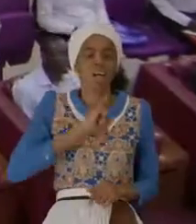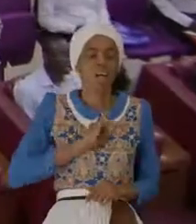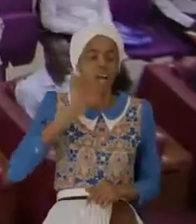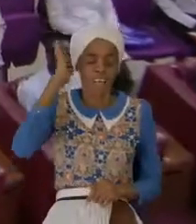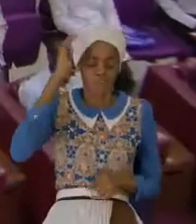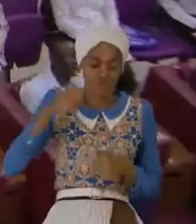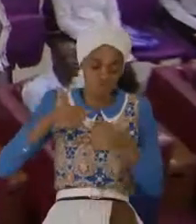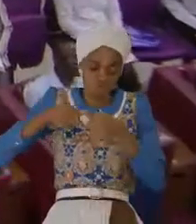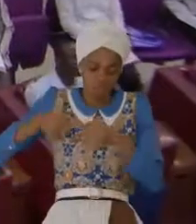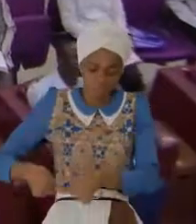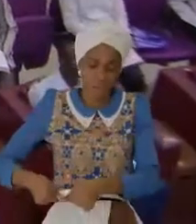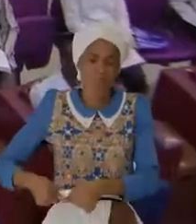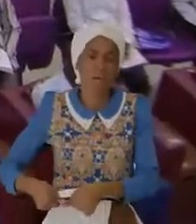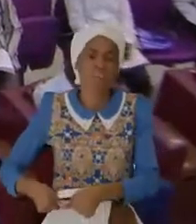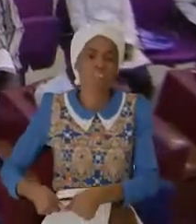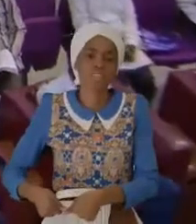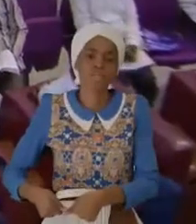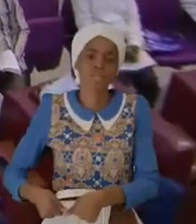abide